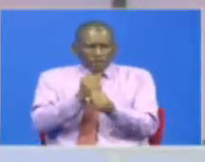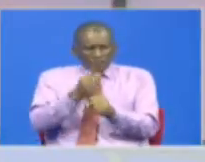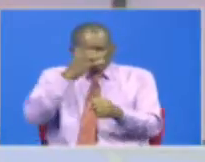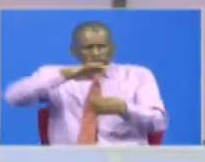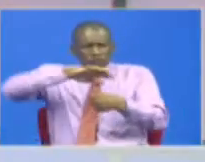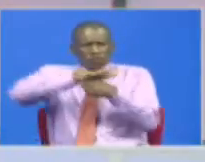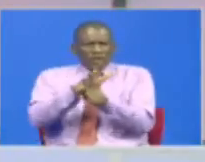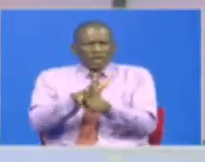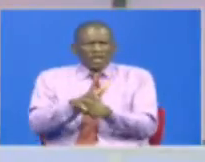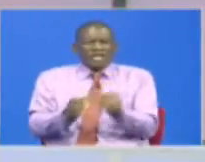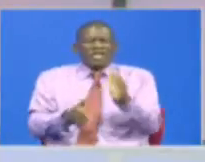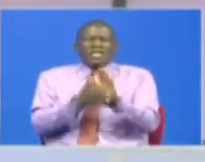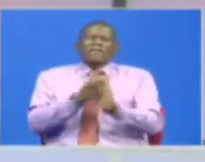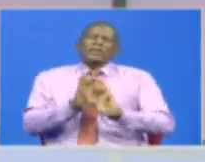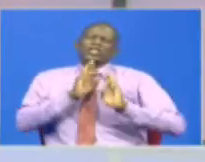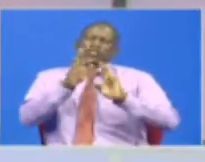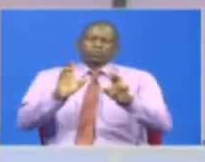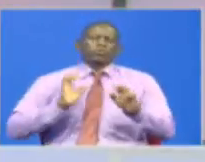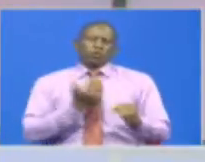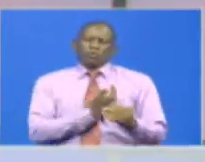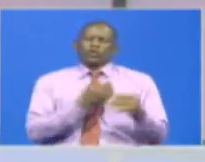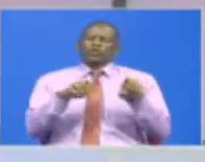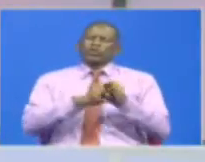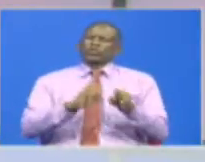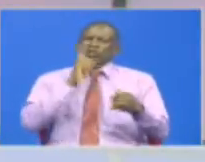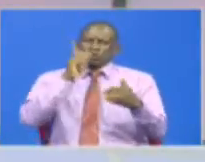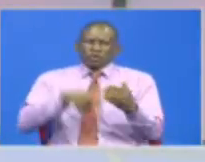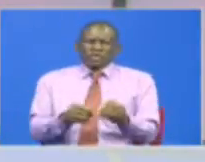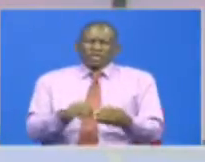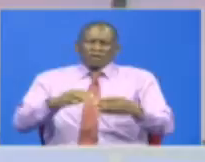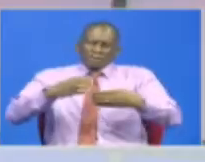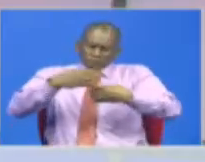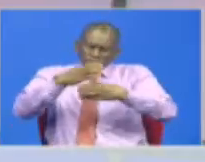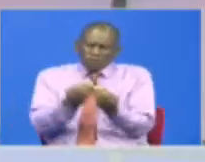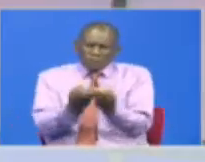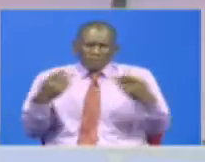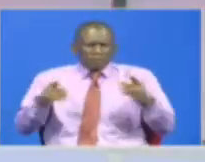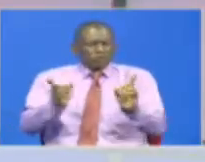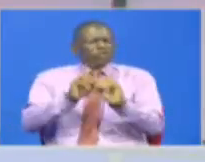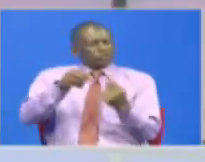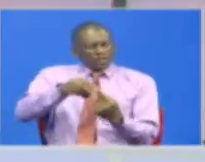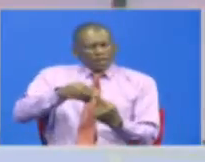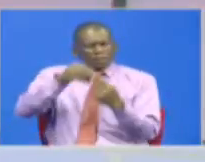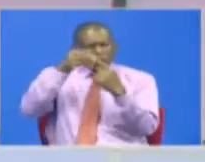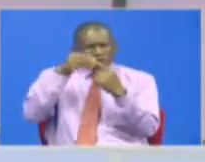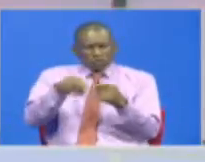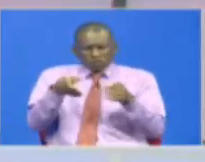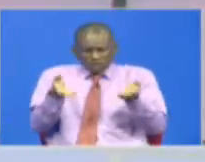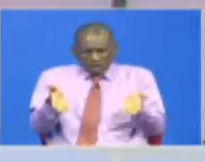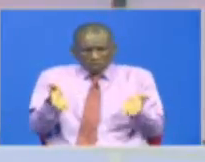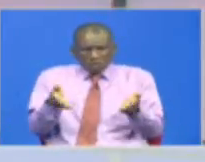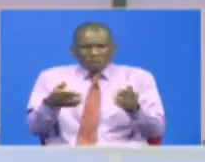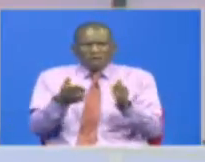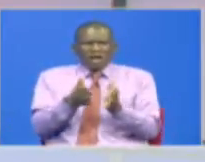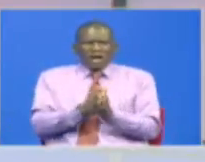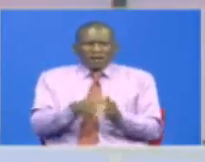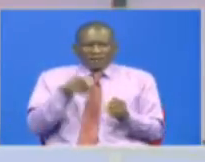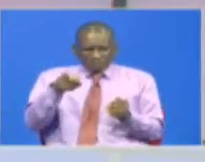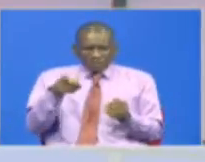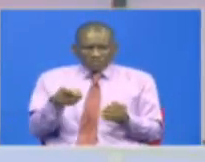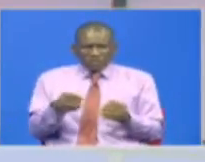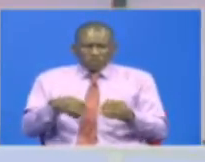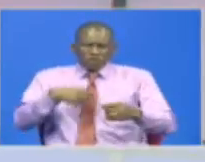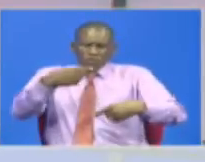The Emergency Response Committee also says mass testing is not a priority as of this moment, and as such, will carry on